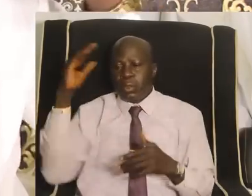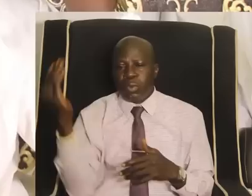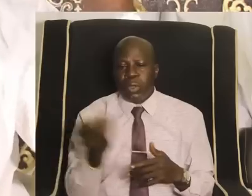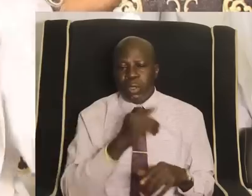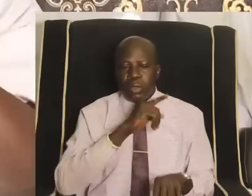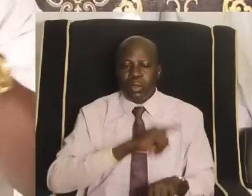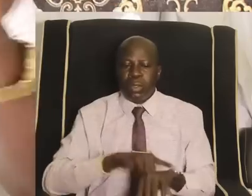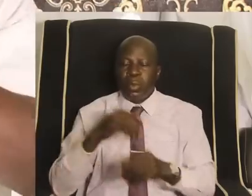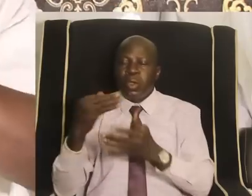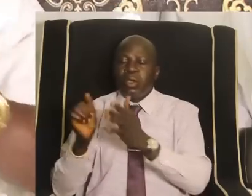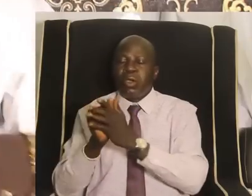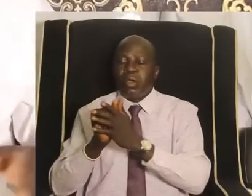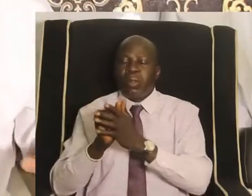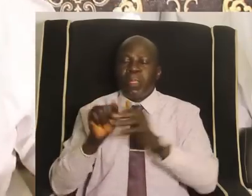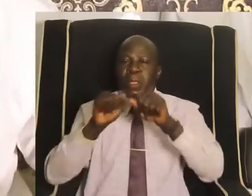consider dancing.